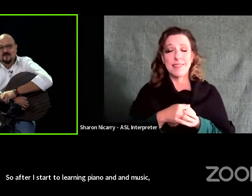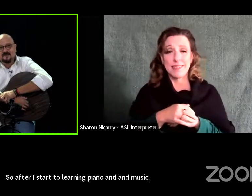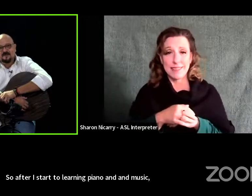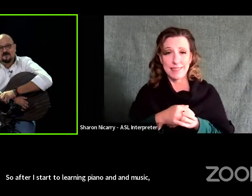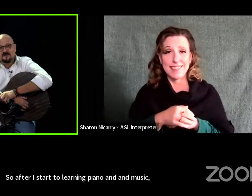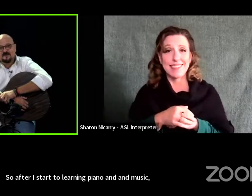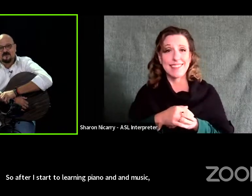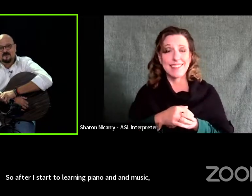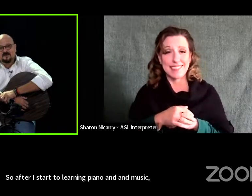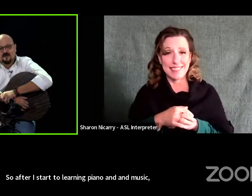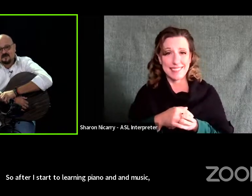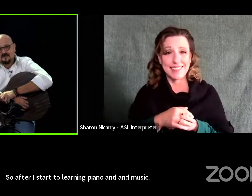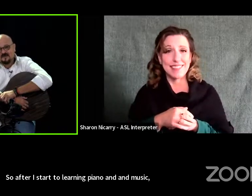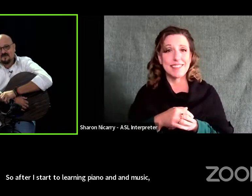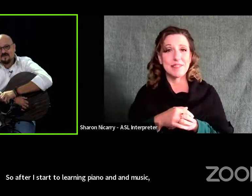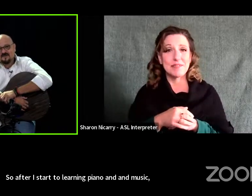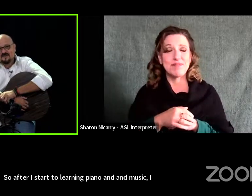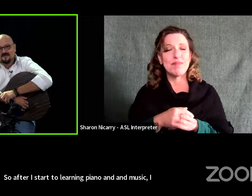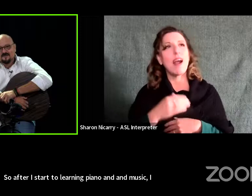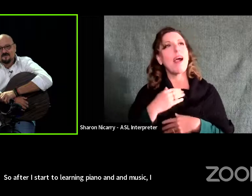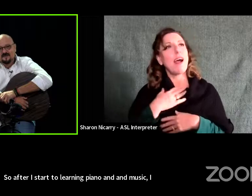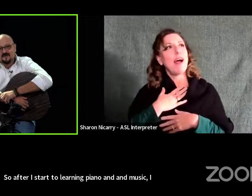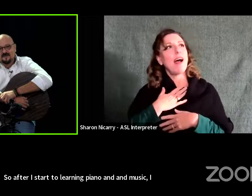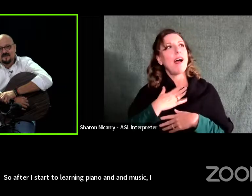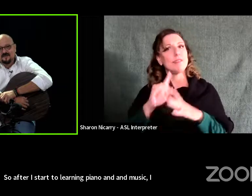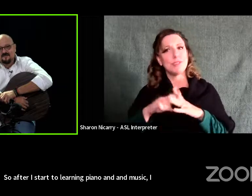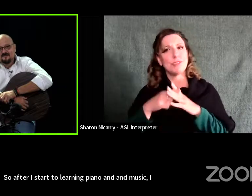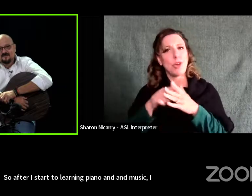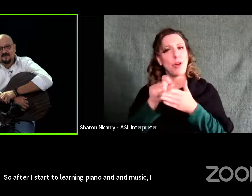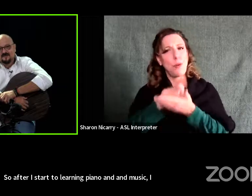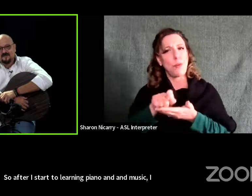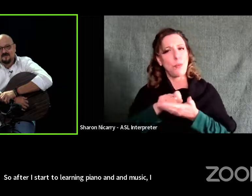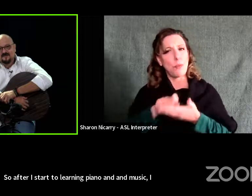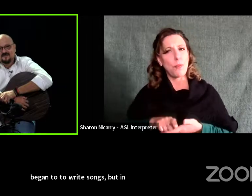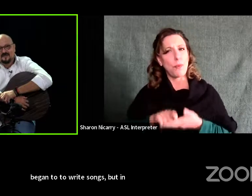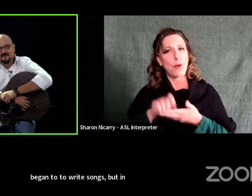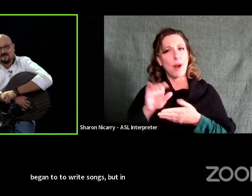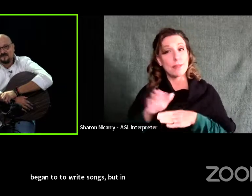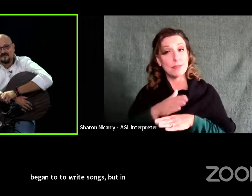I began to write songs, but